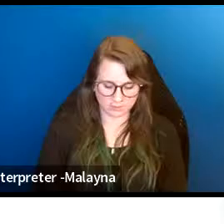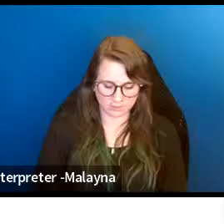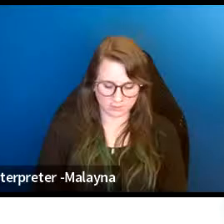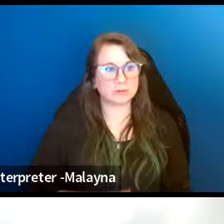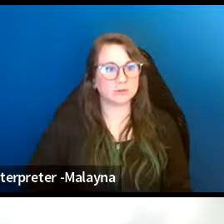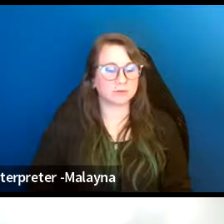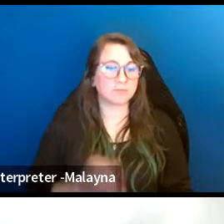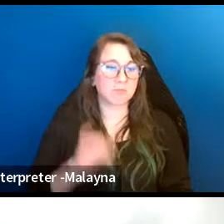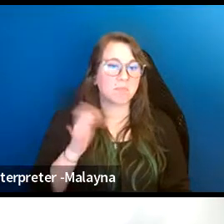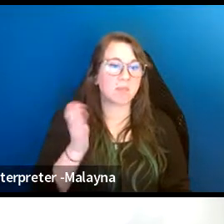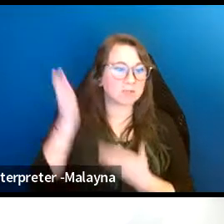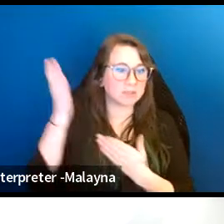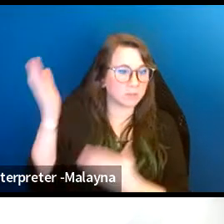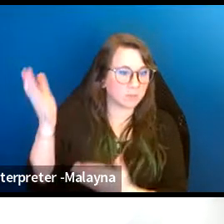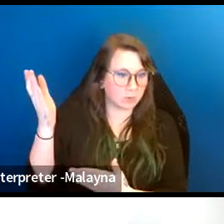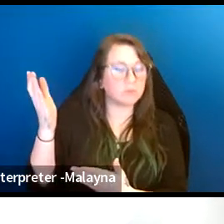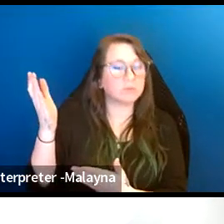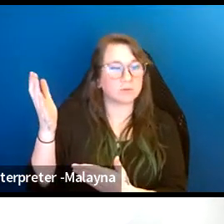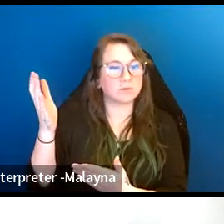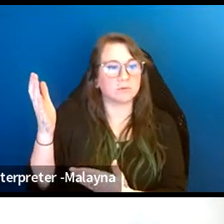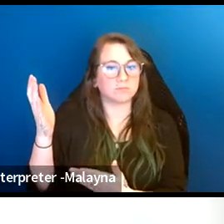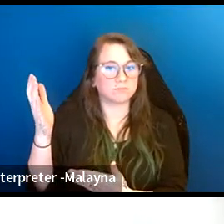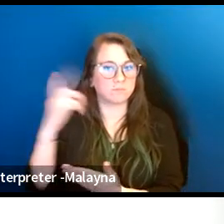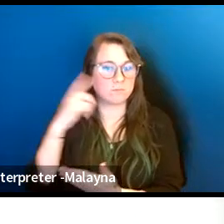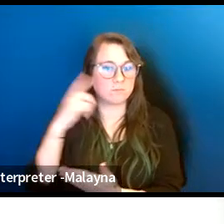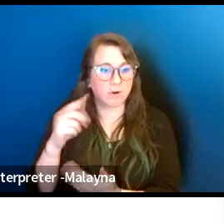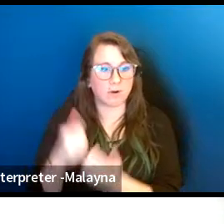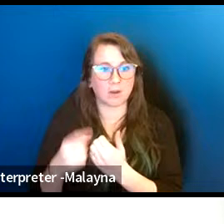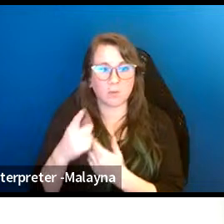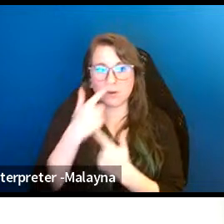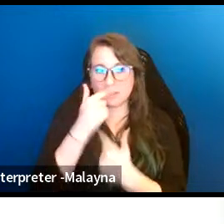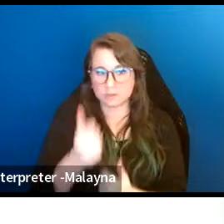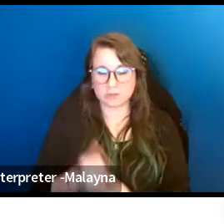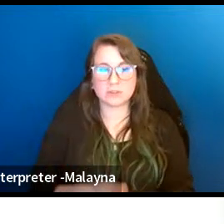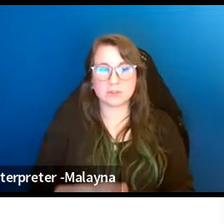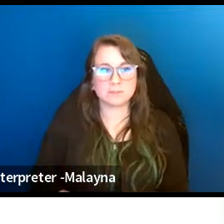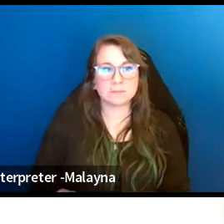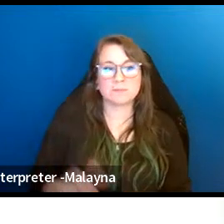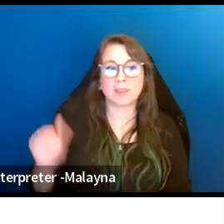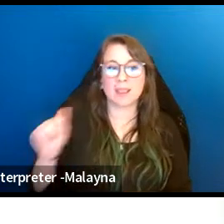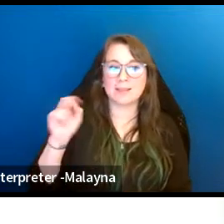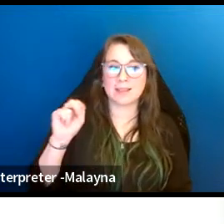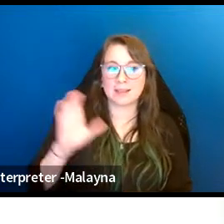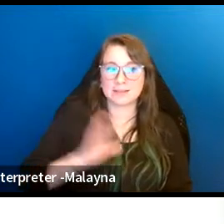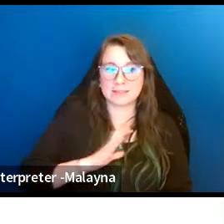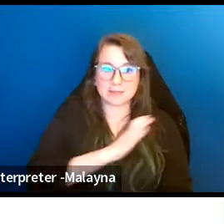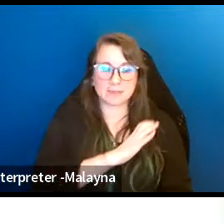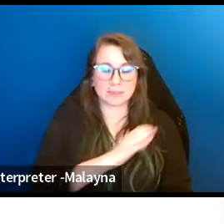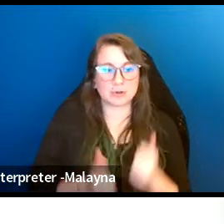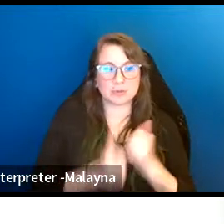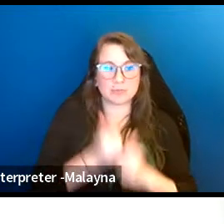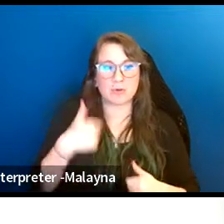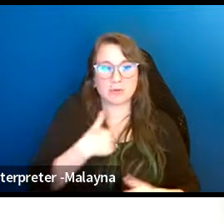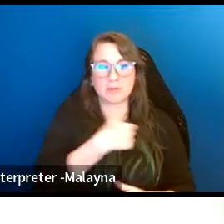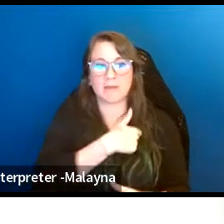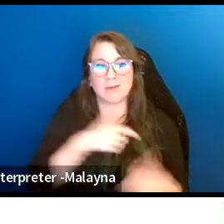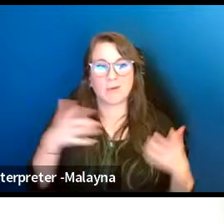was the proposal that I placed on the table. As ANC commissioners, a majority of us